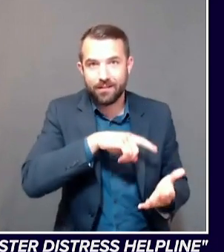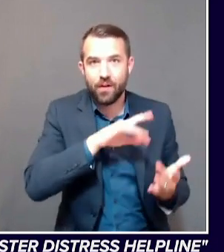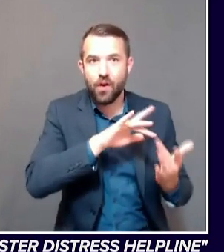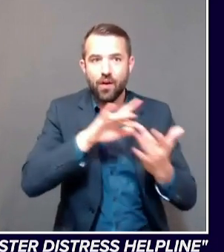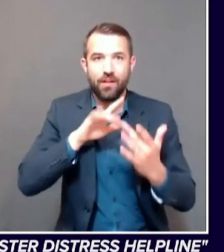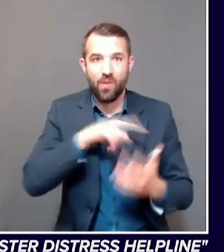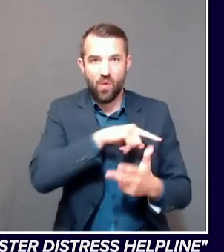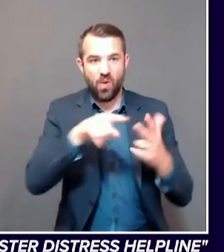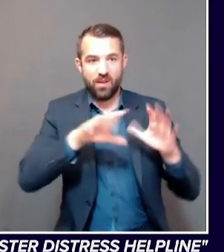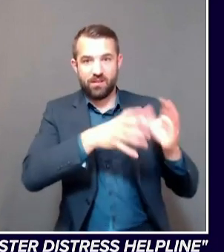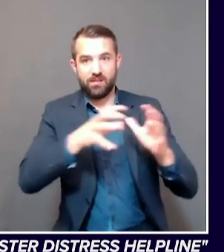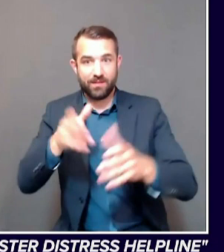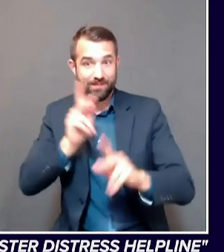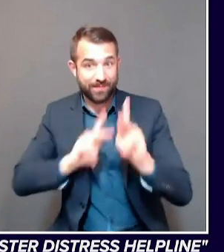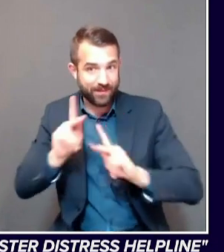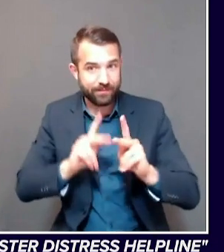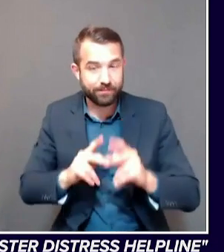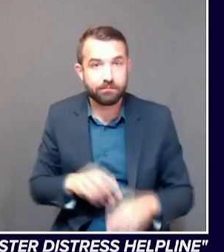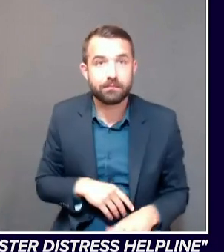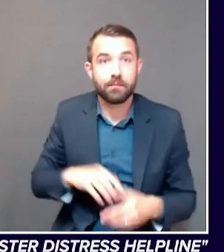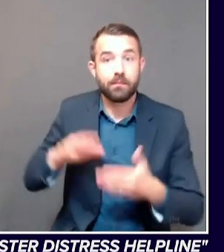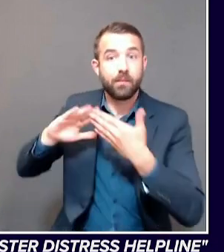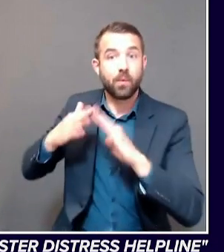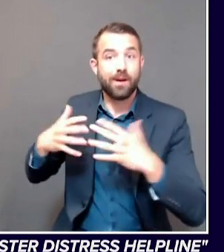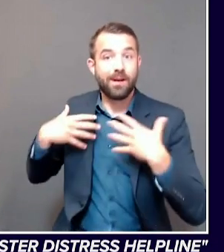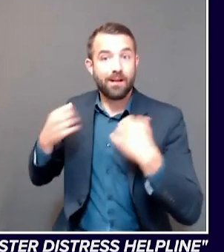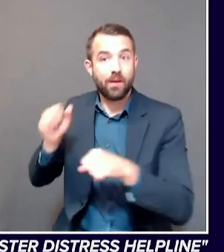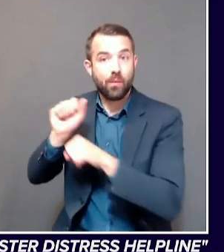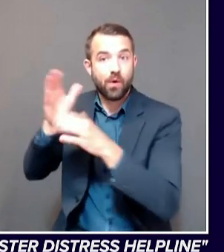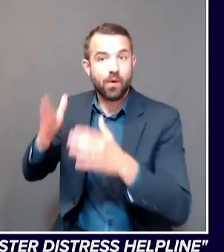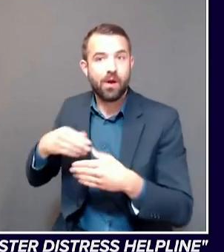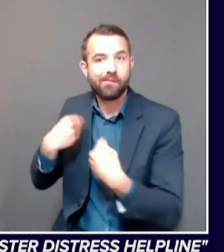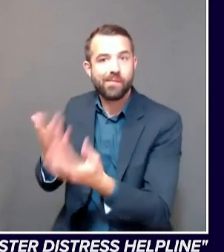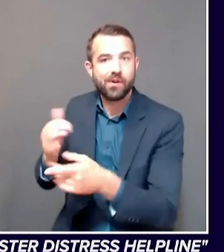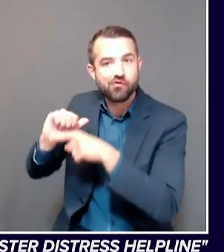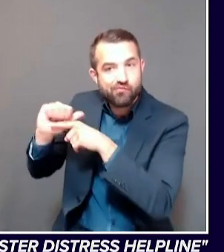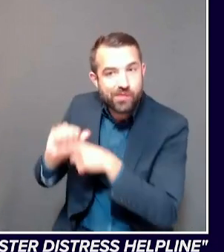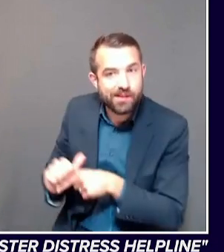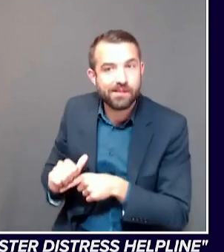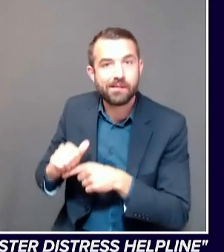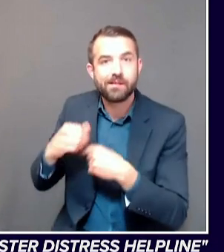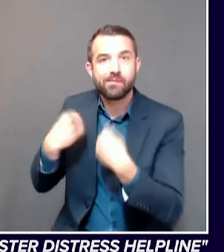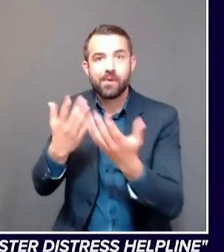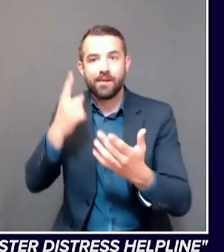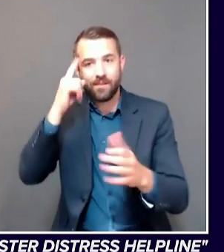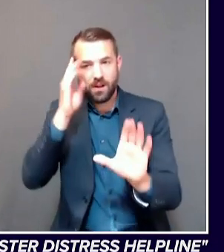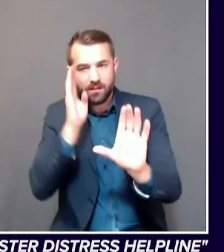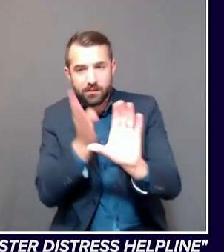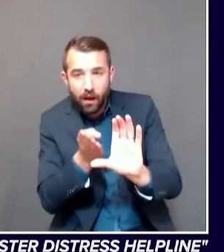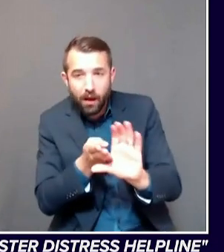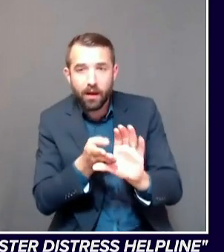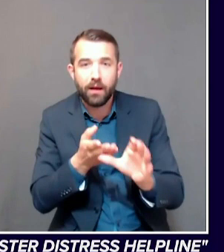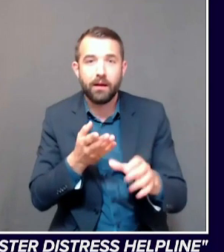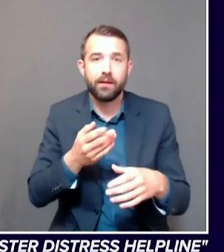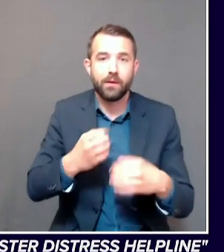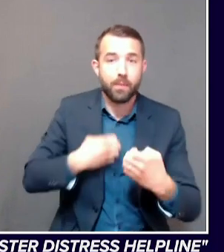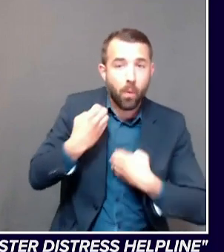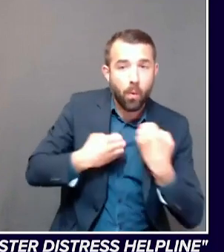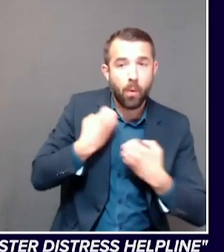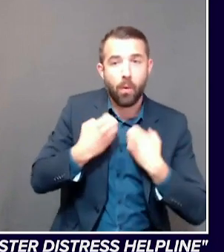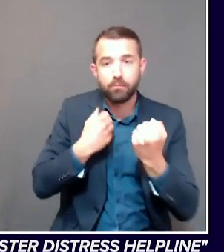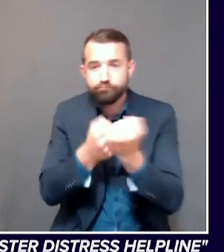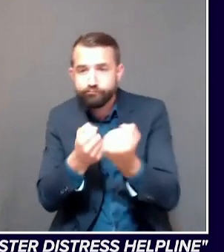Community health workers will be trained to provide psychological and emotional support, assessment and case management,